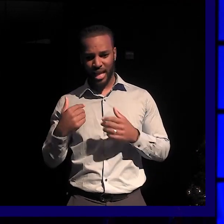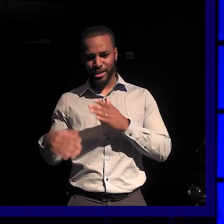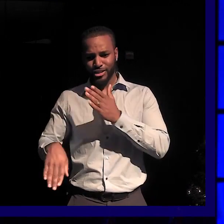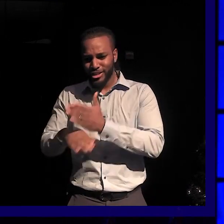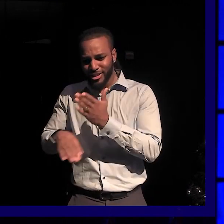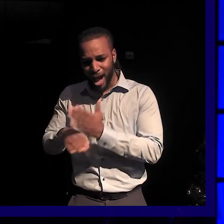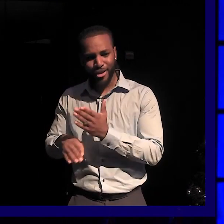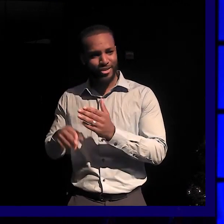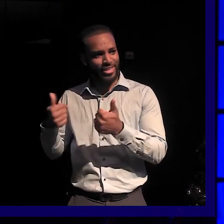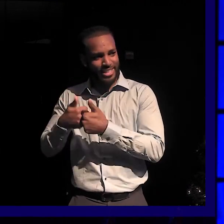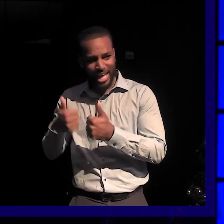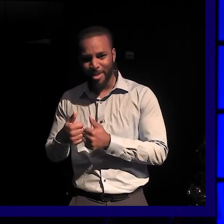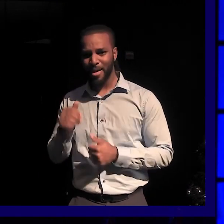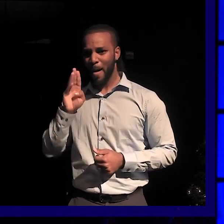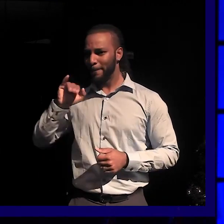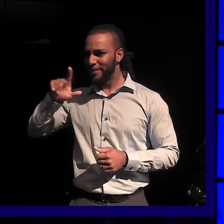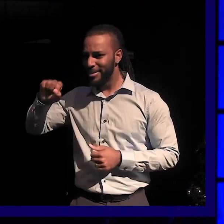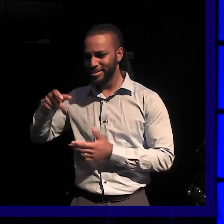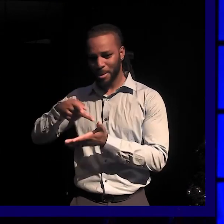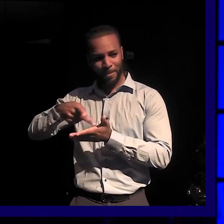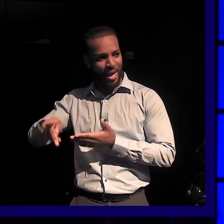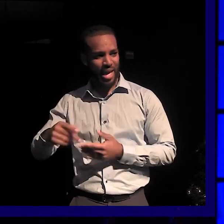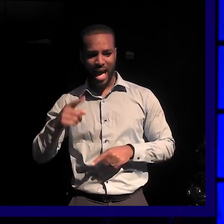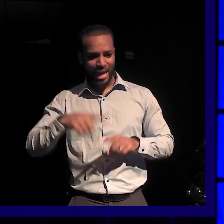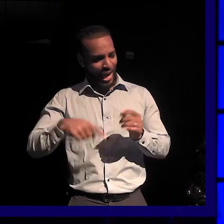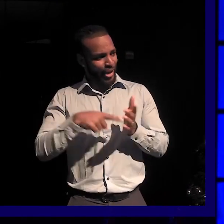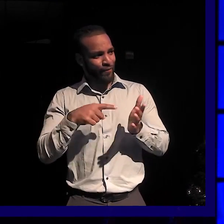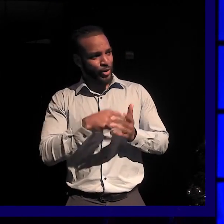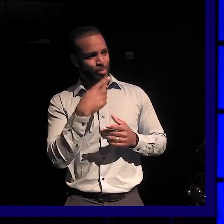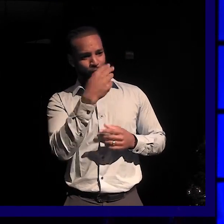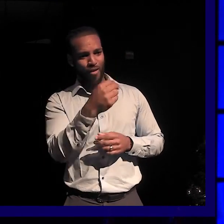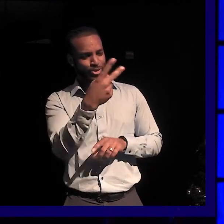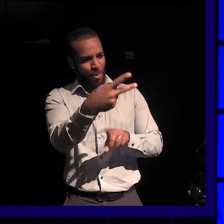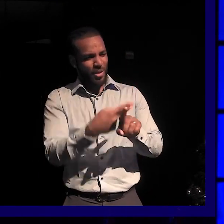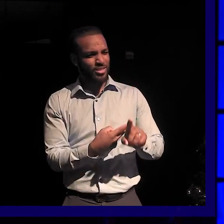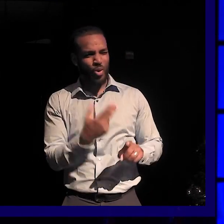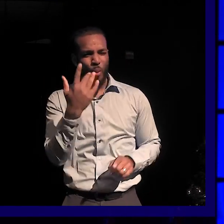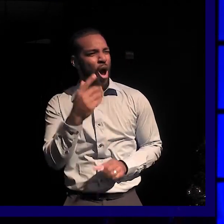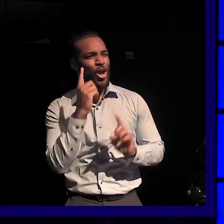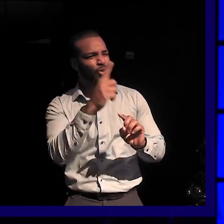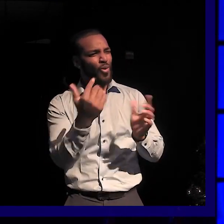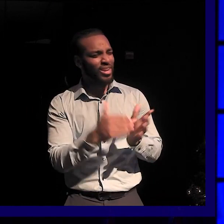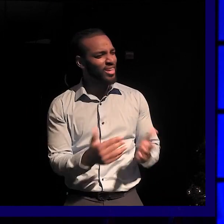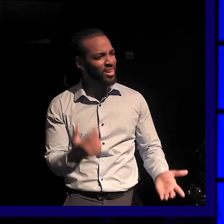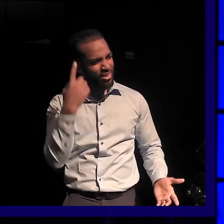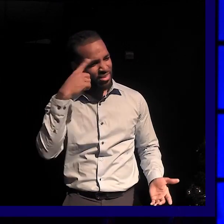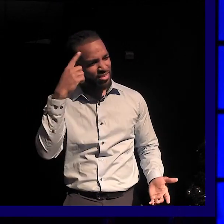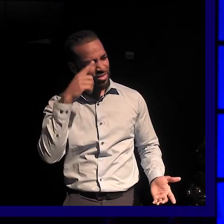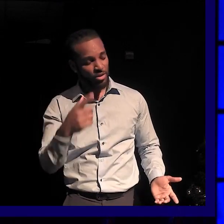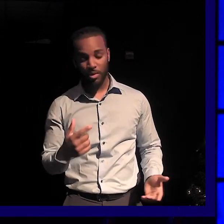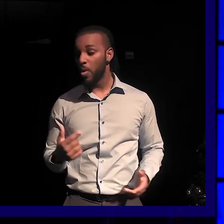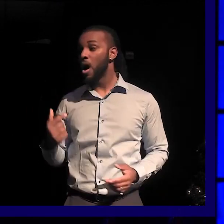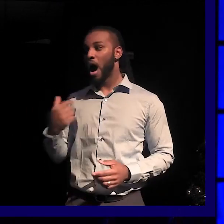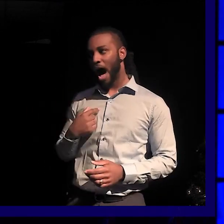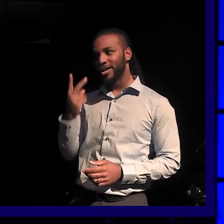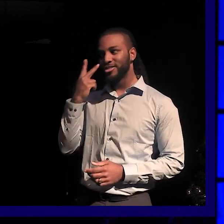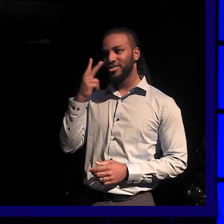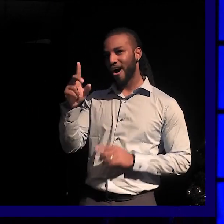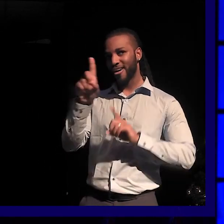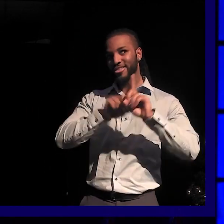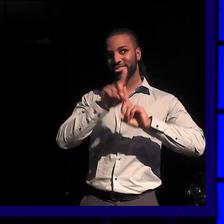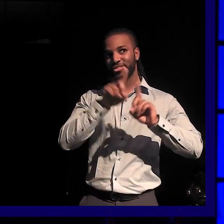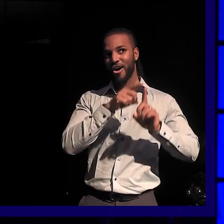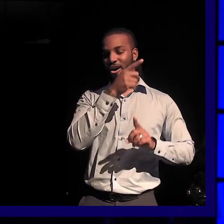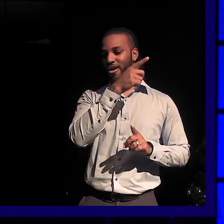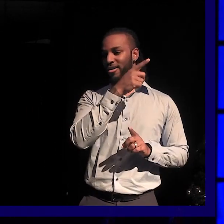soccer tournaments. We have bills to pay. I can't afford you to have gone too much. Tell me why again you're going? Well, I saw a star.